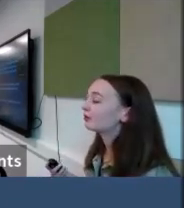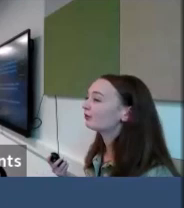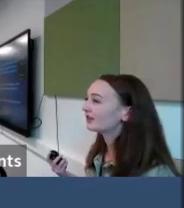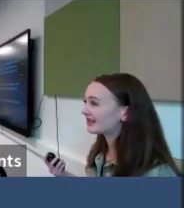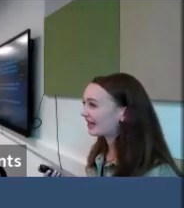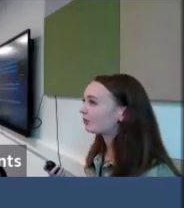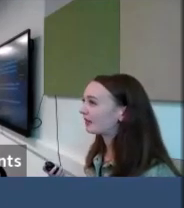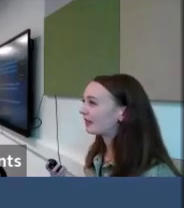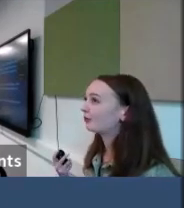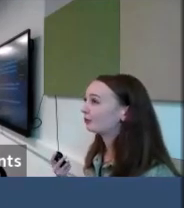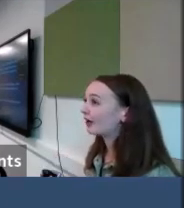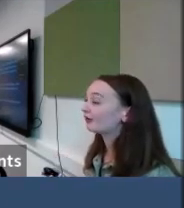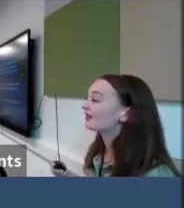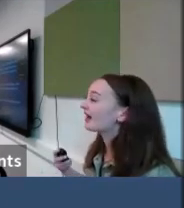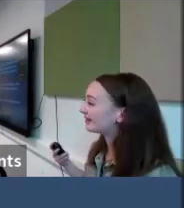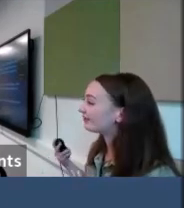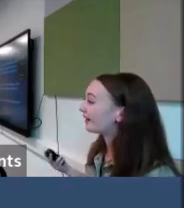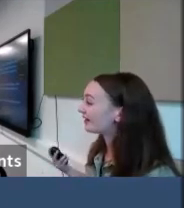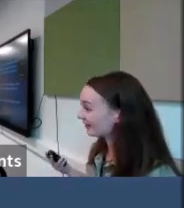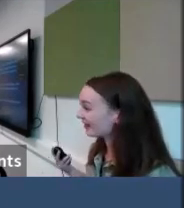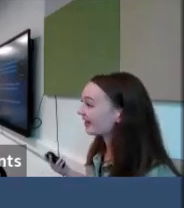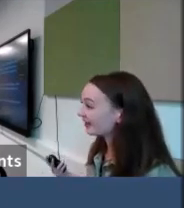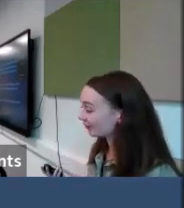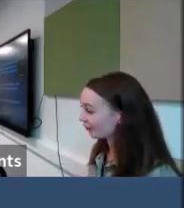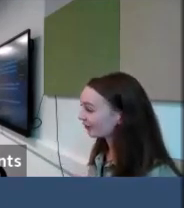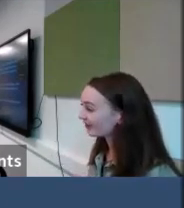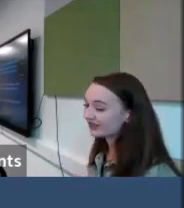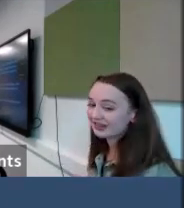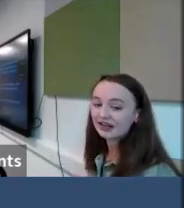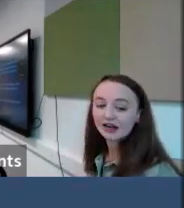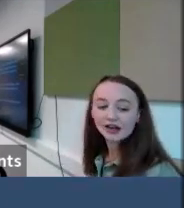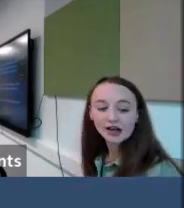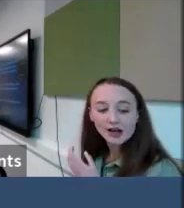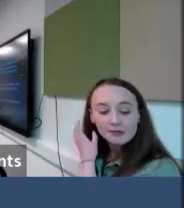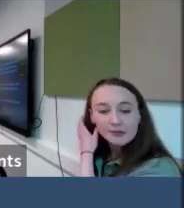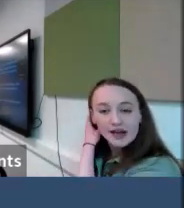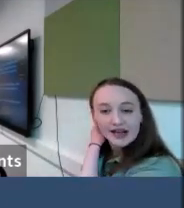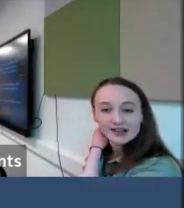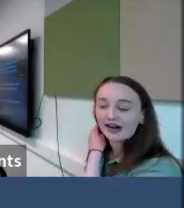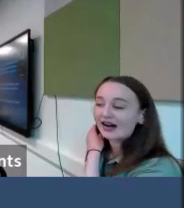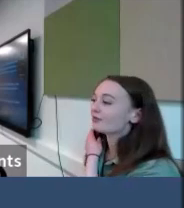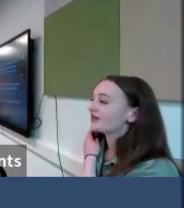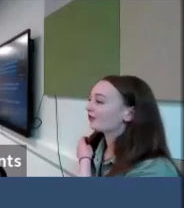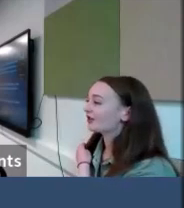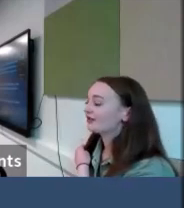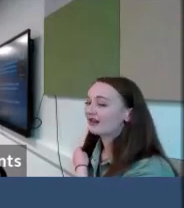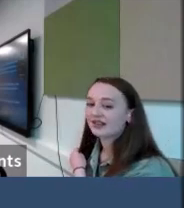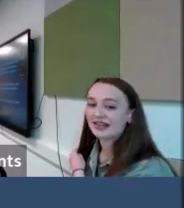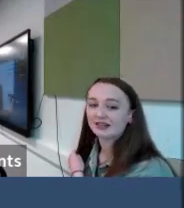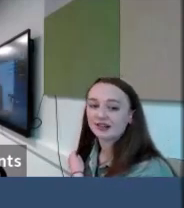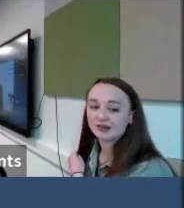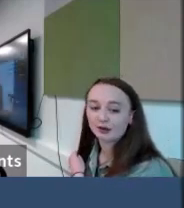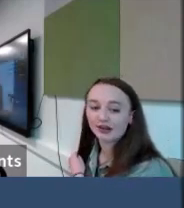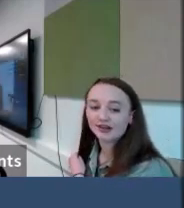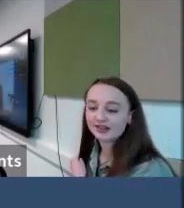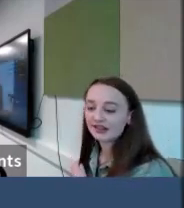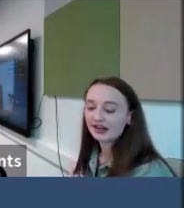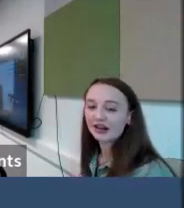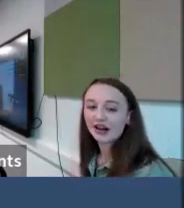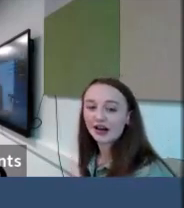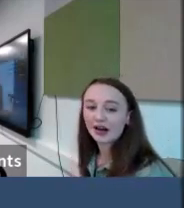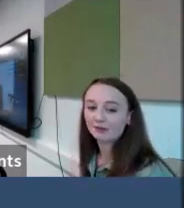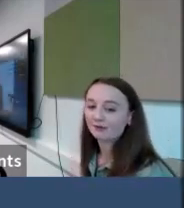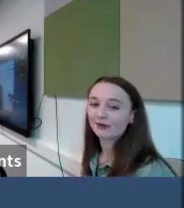So disabled people know that that is information that they can trust. And right, everybody cross your fingers now that this